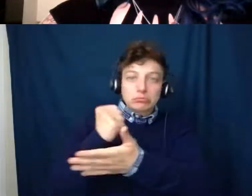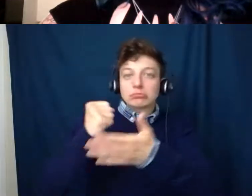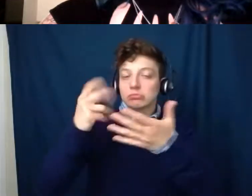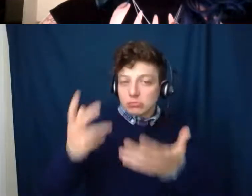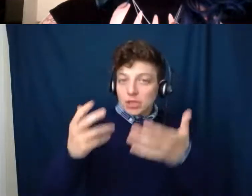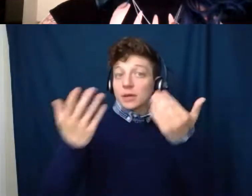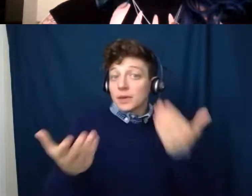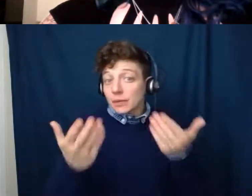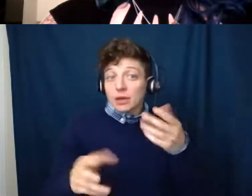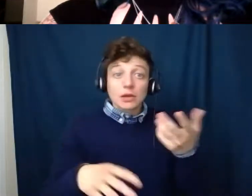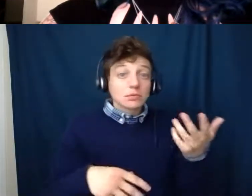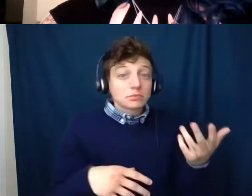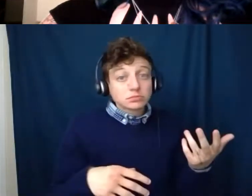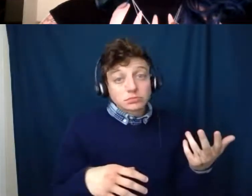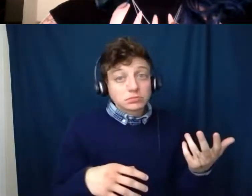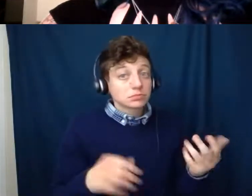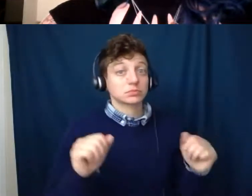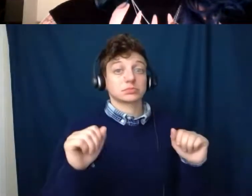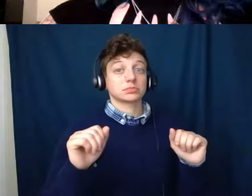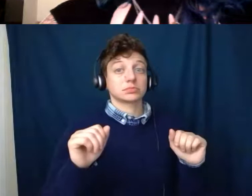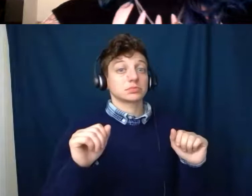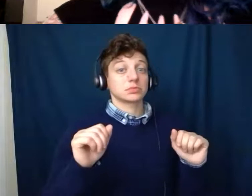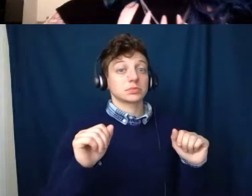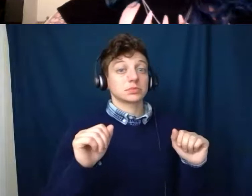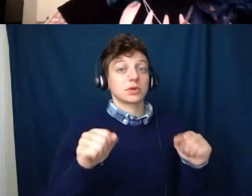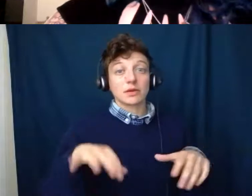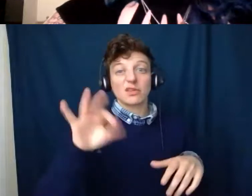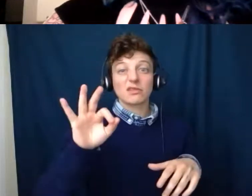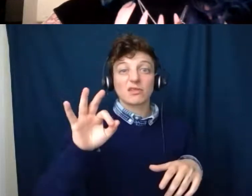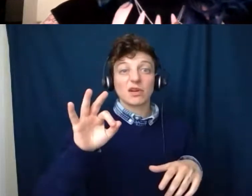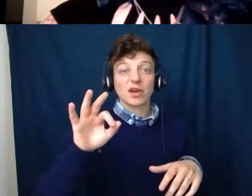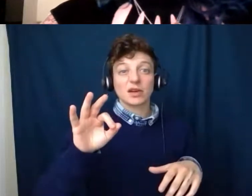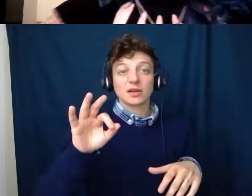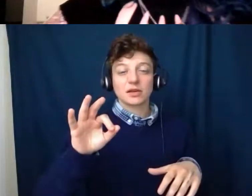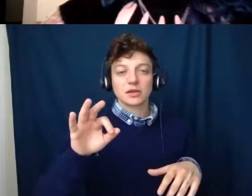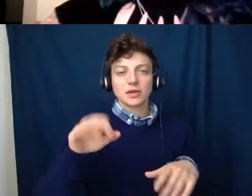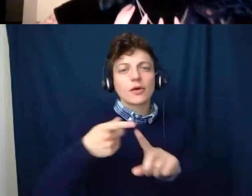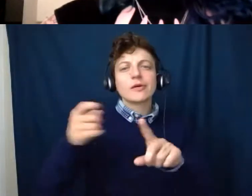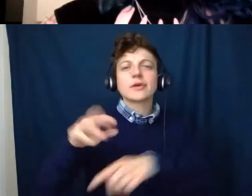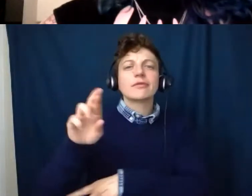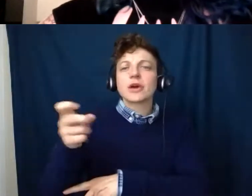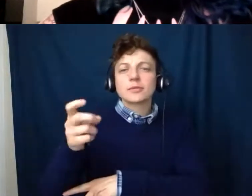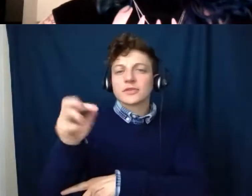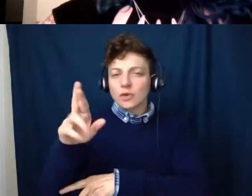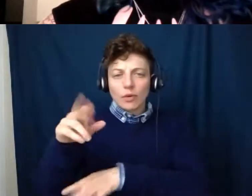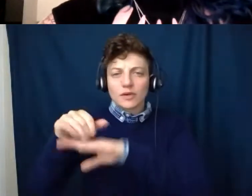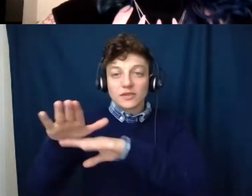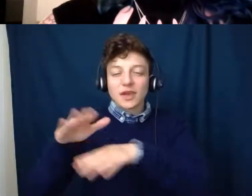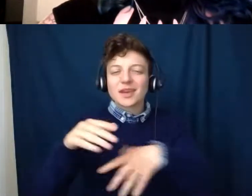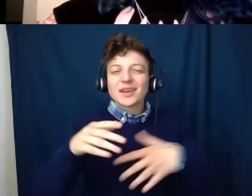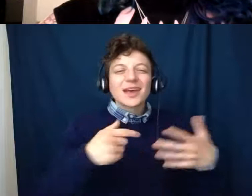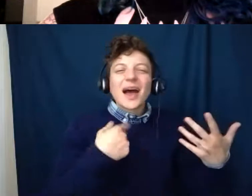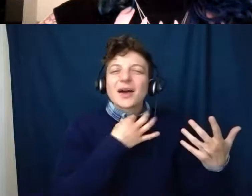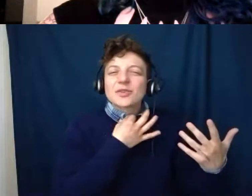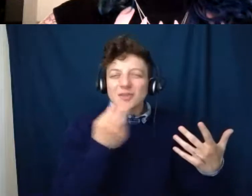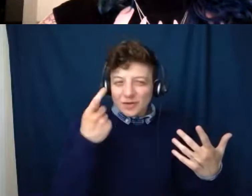either get the naloxone or get it from their local pharmacy? And do you also know like how much, I know you said it varied pharmacy to